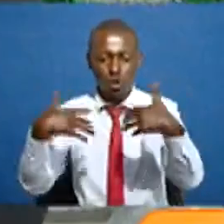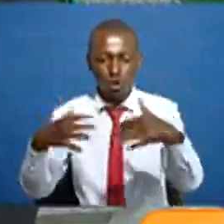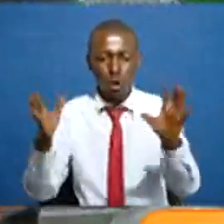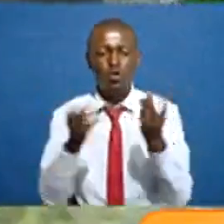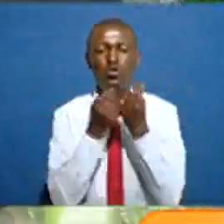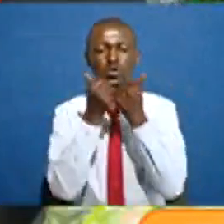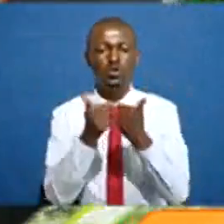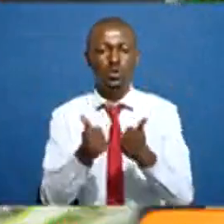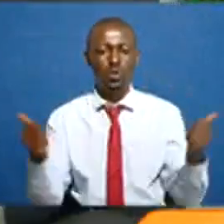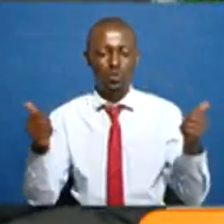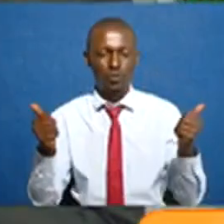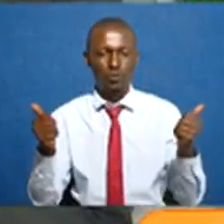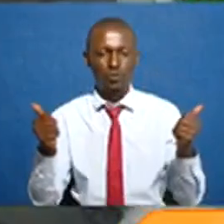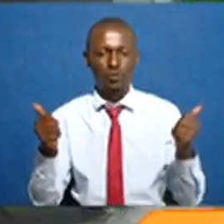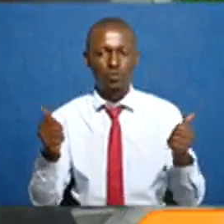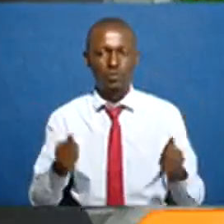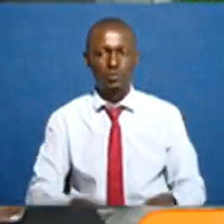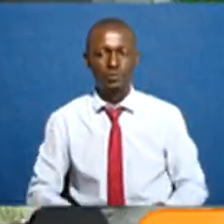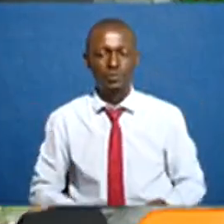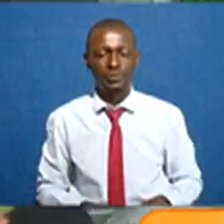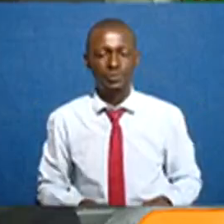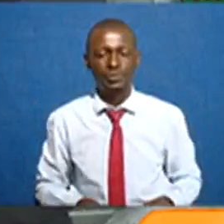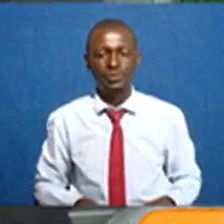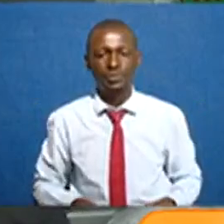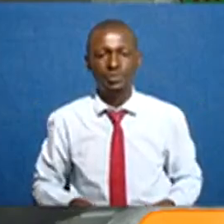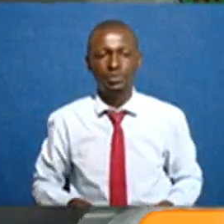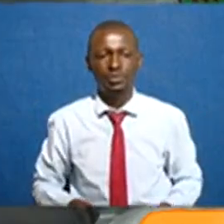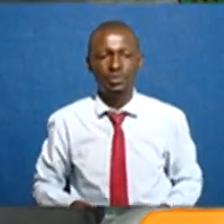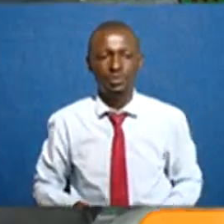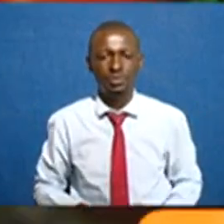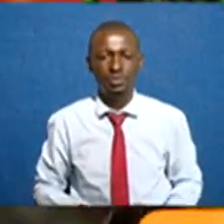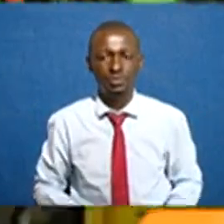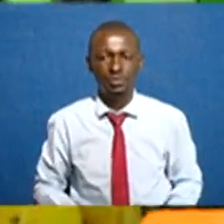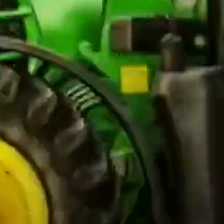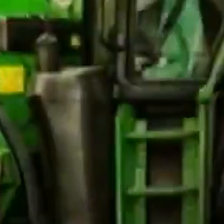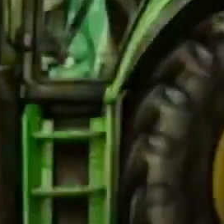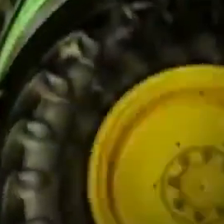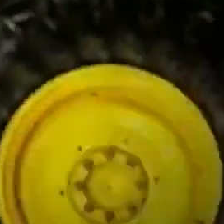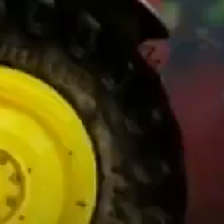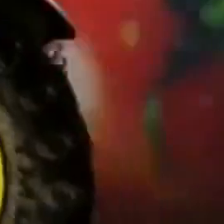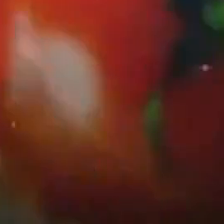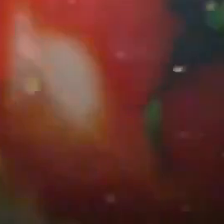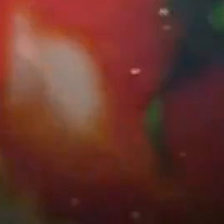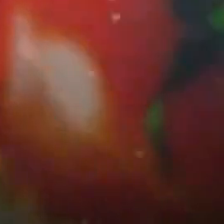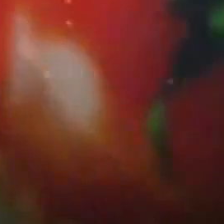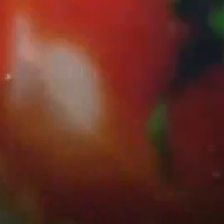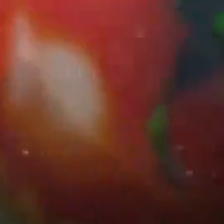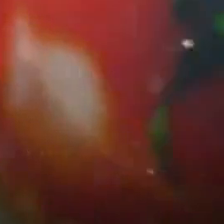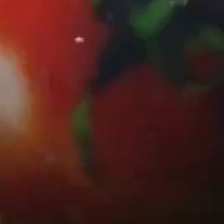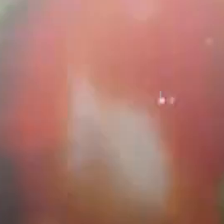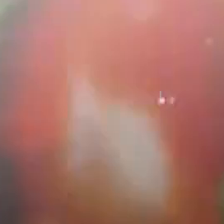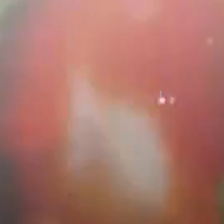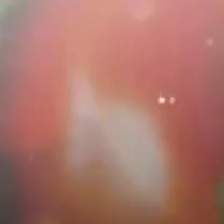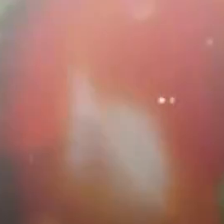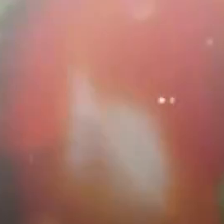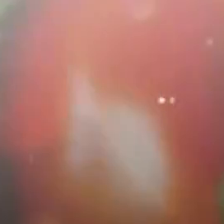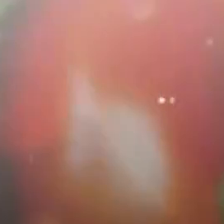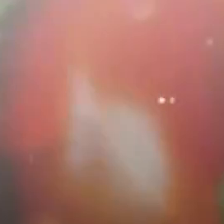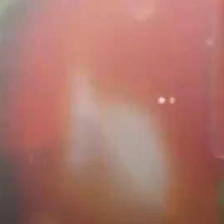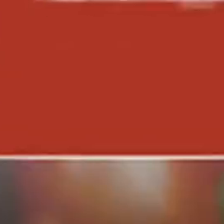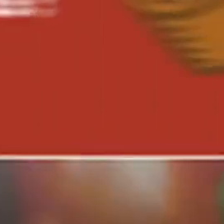supply chain. Dennis Otieno, Smart Farm. Smart Farm, brought to you by